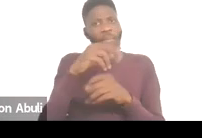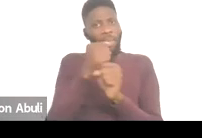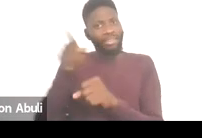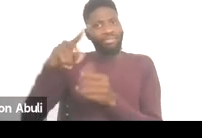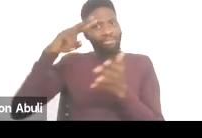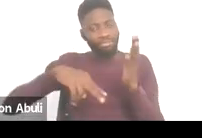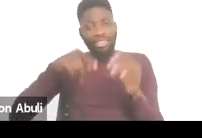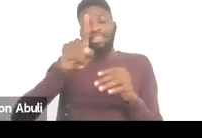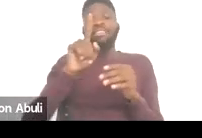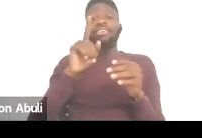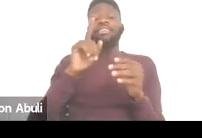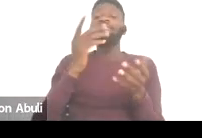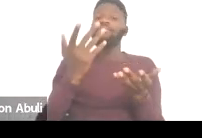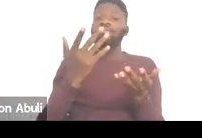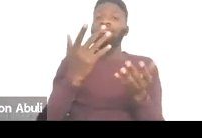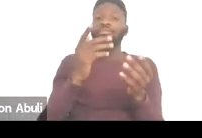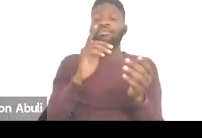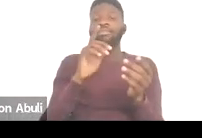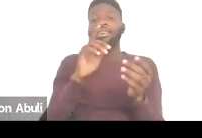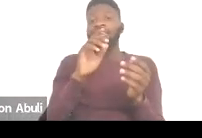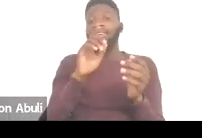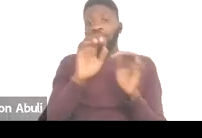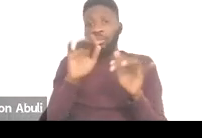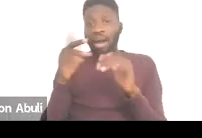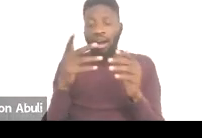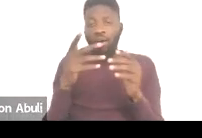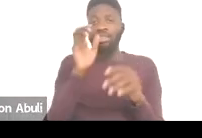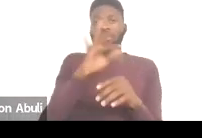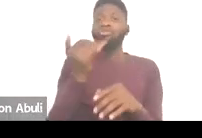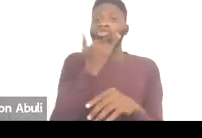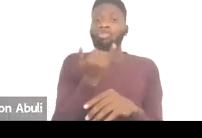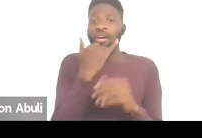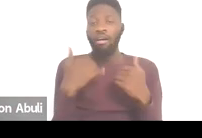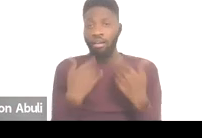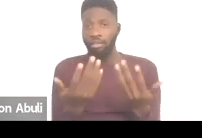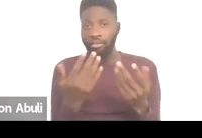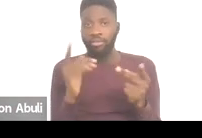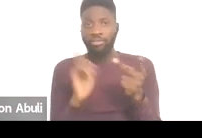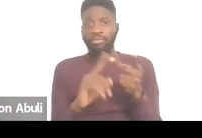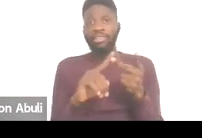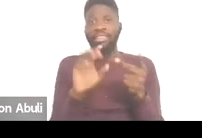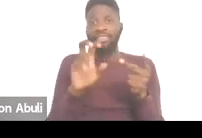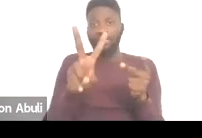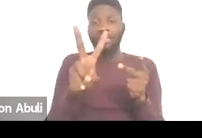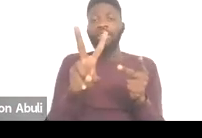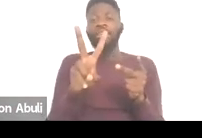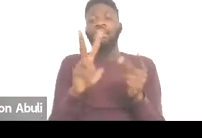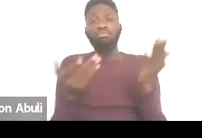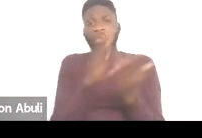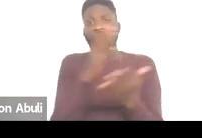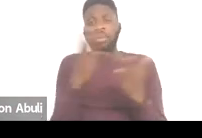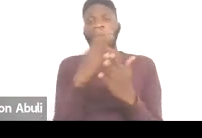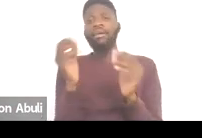spelling mistakes ziko ama haziko? Umeandika CV yako iko na page 13 ama iko na